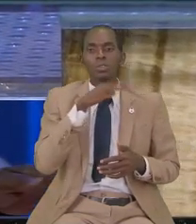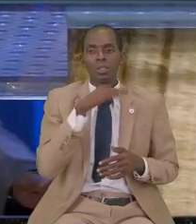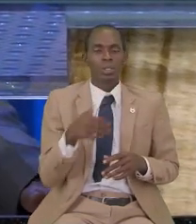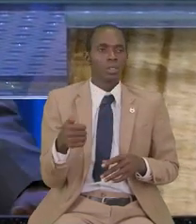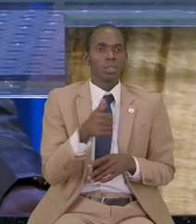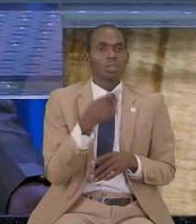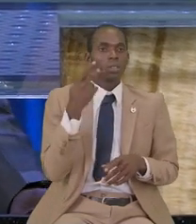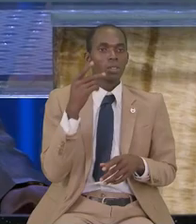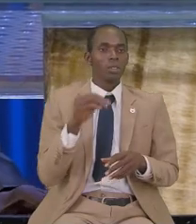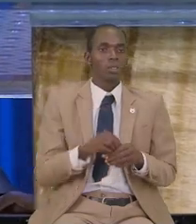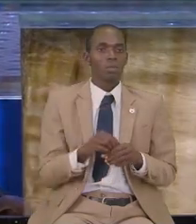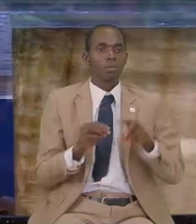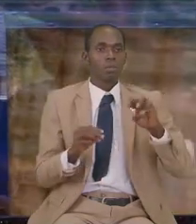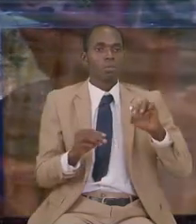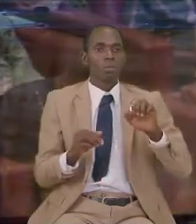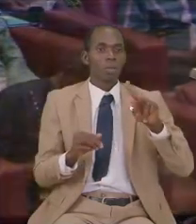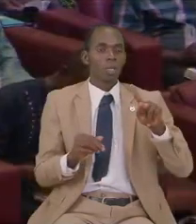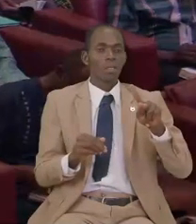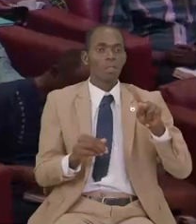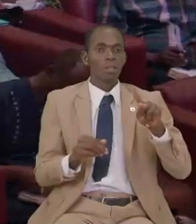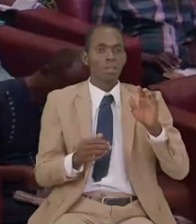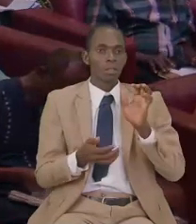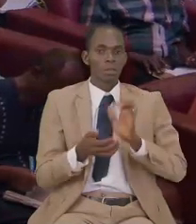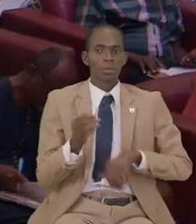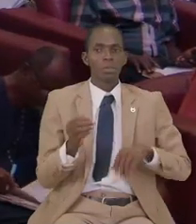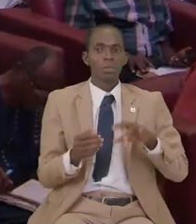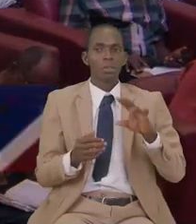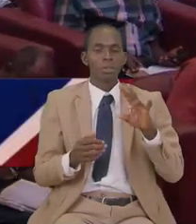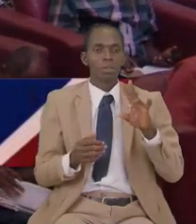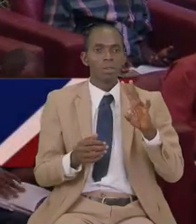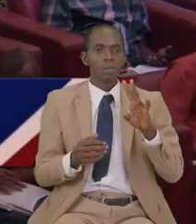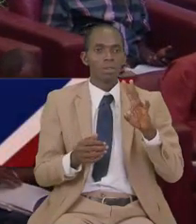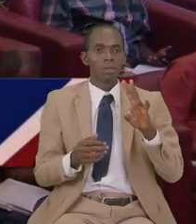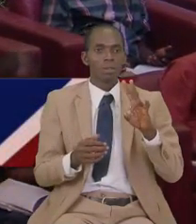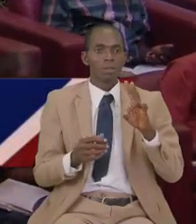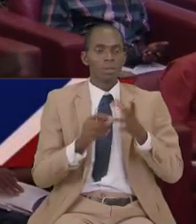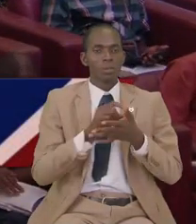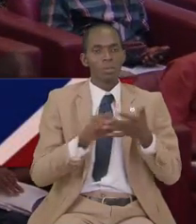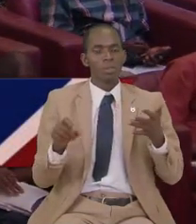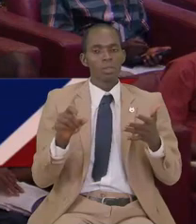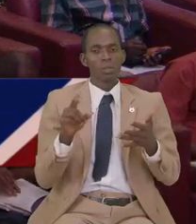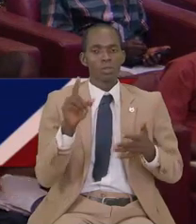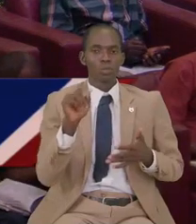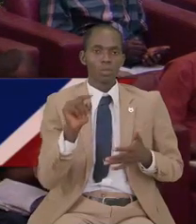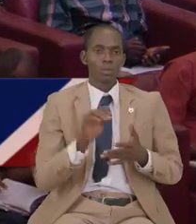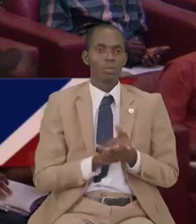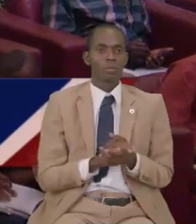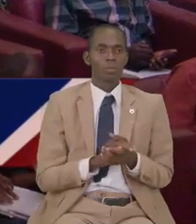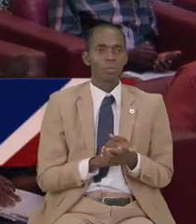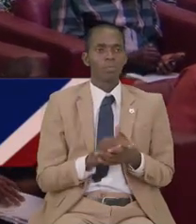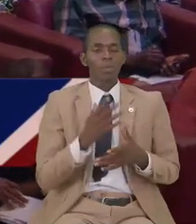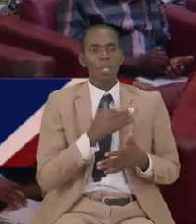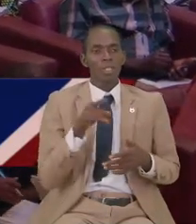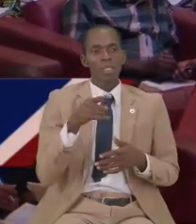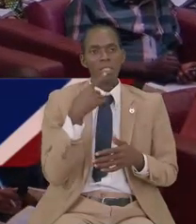verse 20. Mark chapter 7, and we're looking at verse 20. It says in verse 20, and he